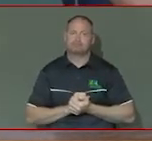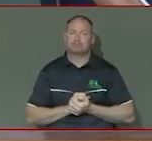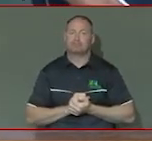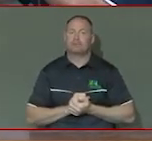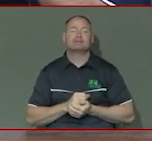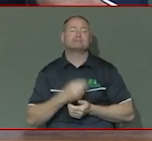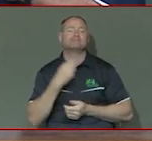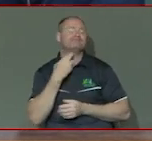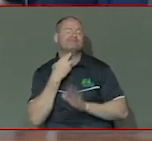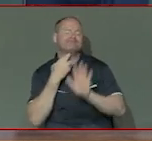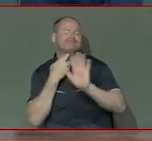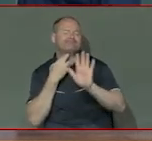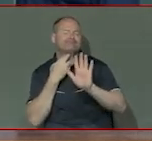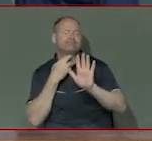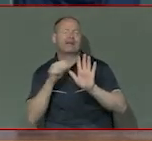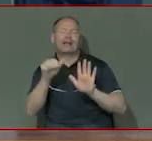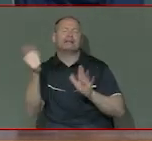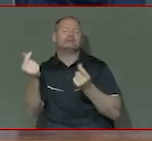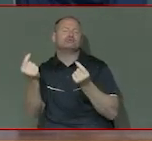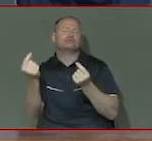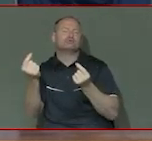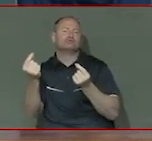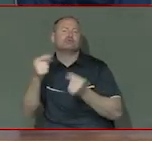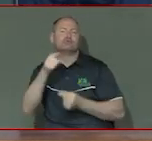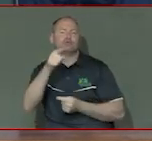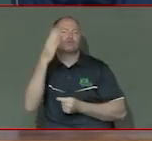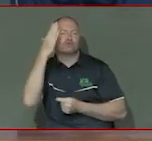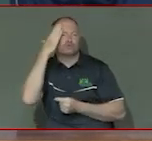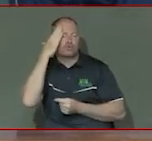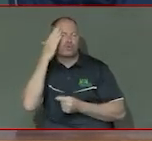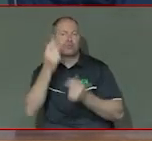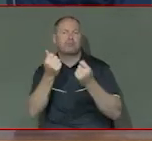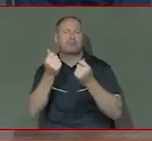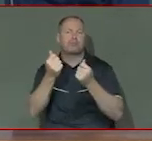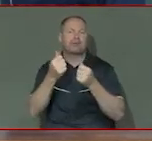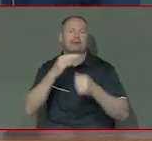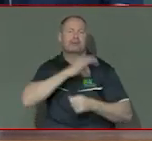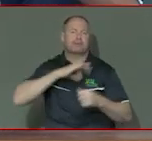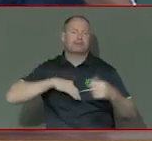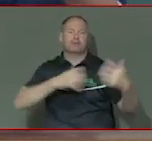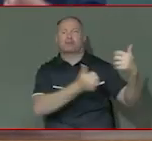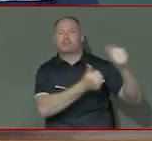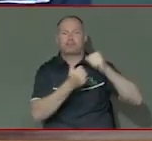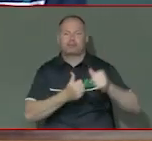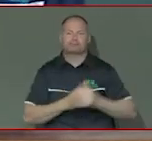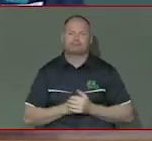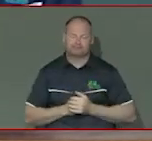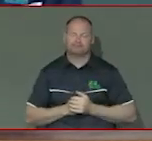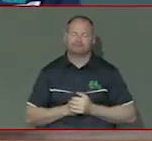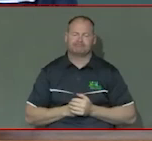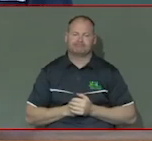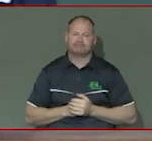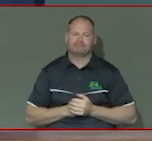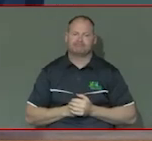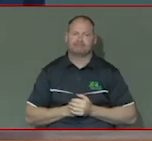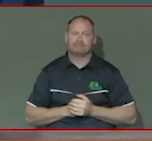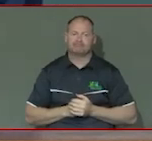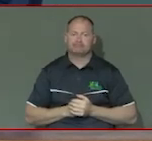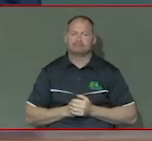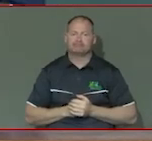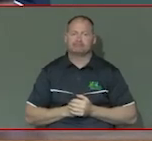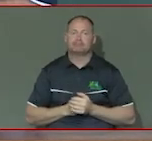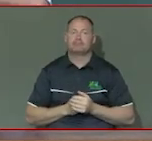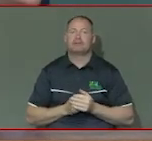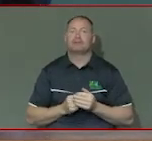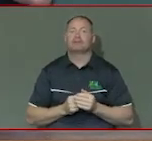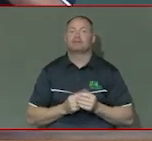risk, what else must you do? Then you know it's return on capital employed. Now, we have, so that's number 10